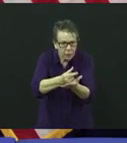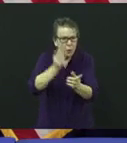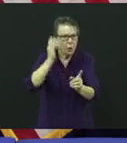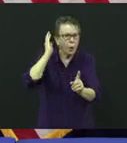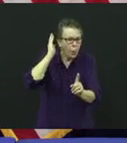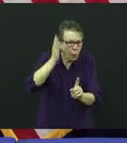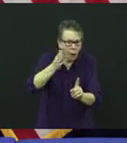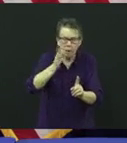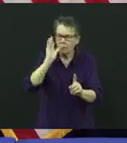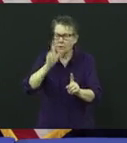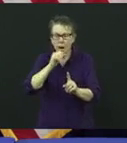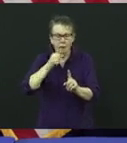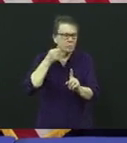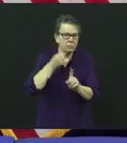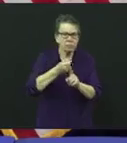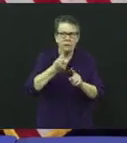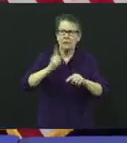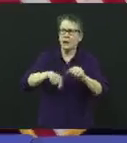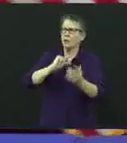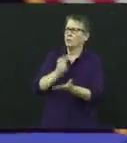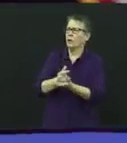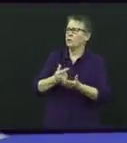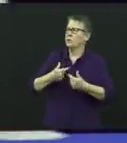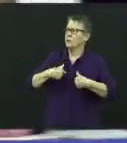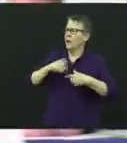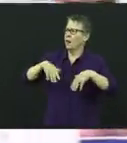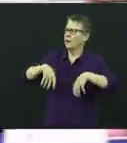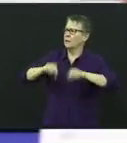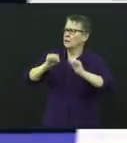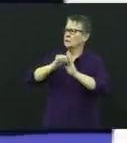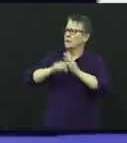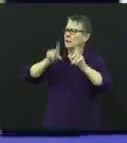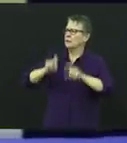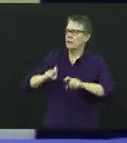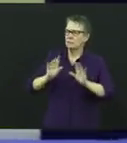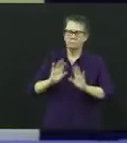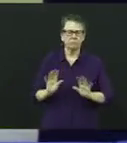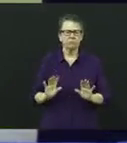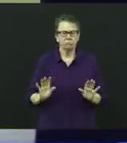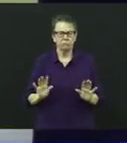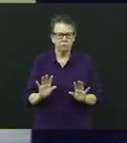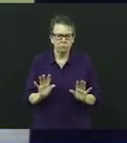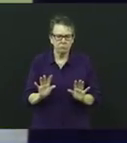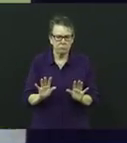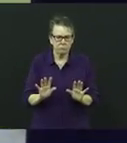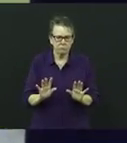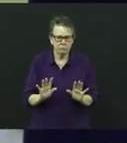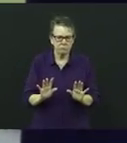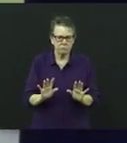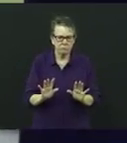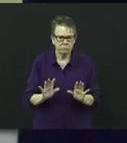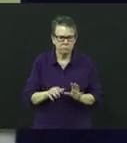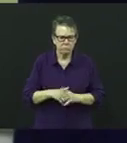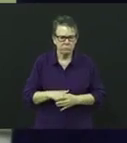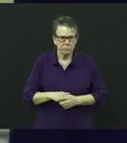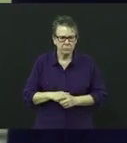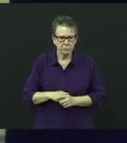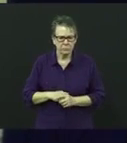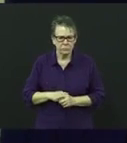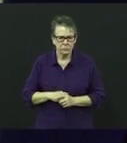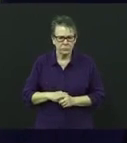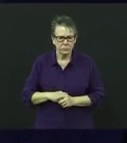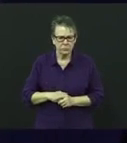there. Judy, your mic. Yeah, I'm sorry. Oh, sorry. As of Friday evening, there were in